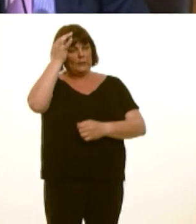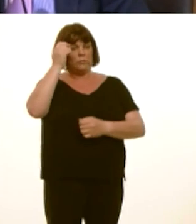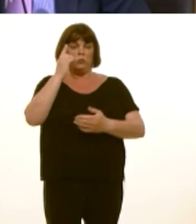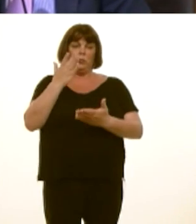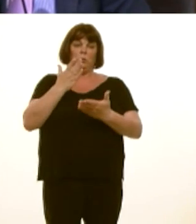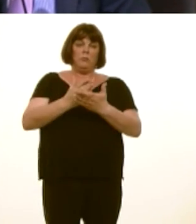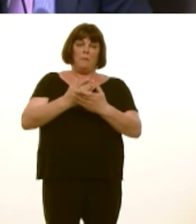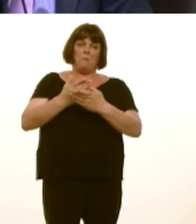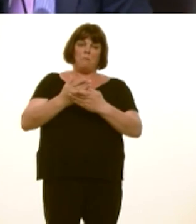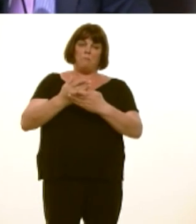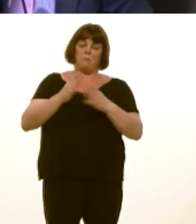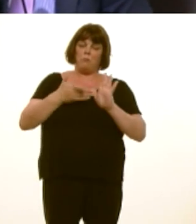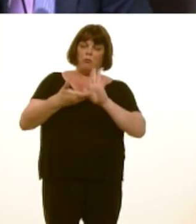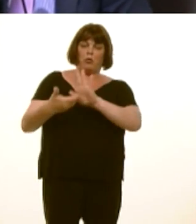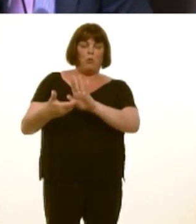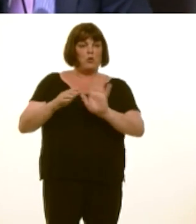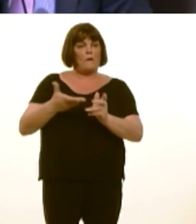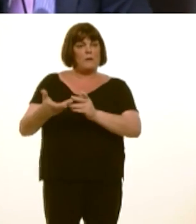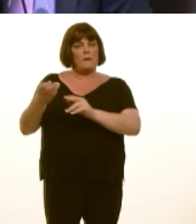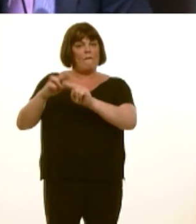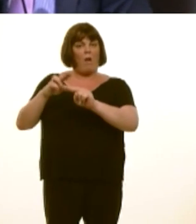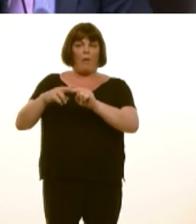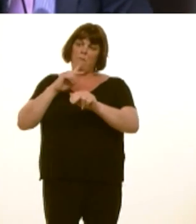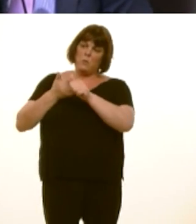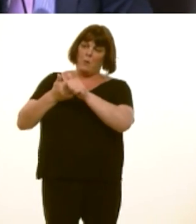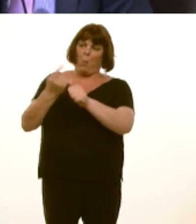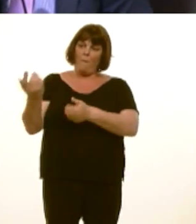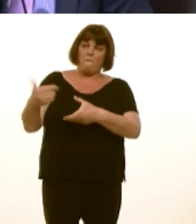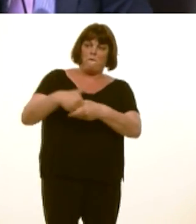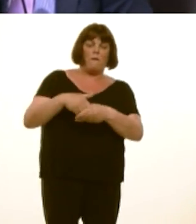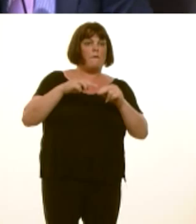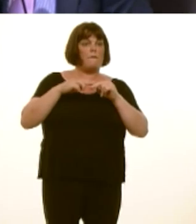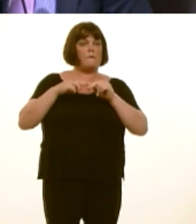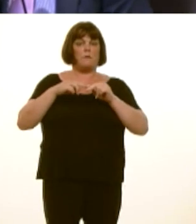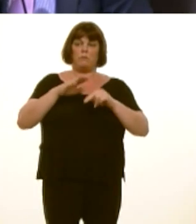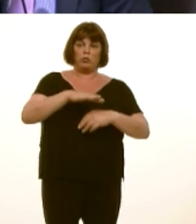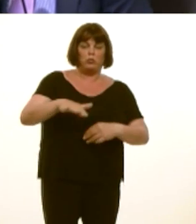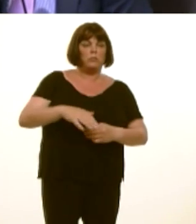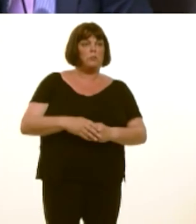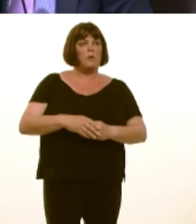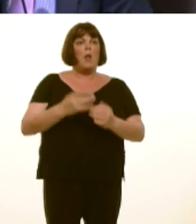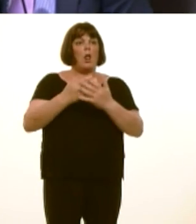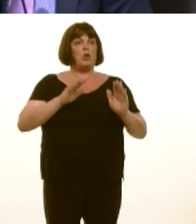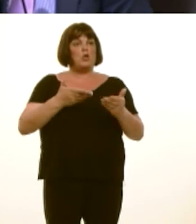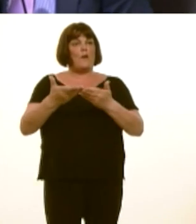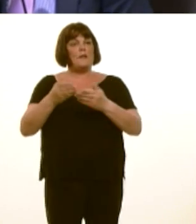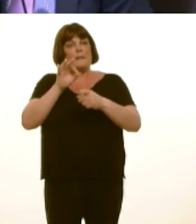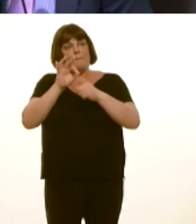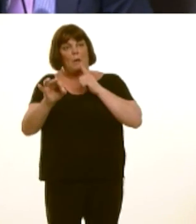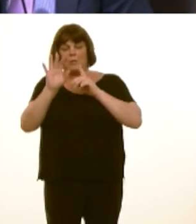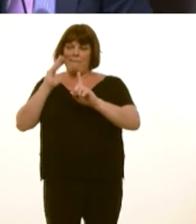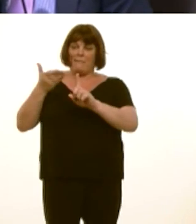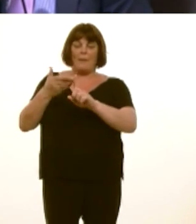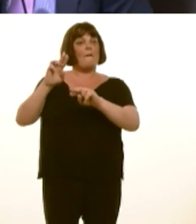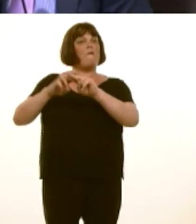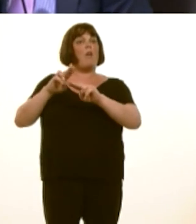promote services to fathers and support their engagement. Many services are providing dedicated support specifically tailored to the particular needs of